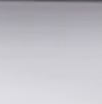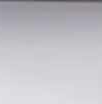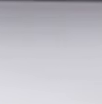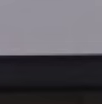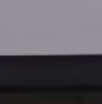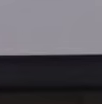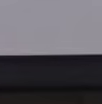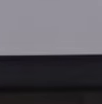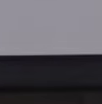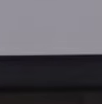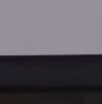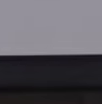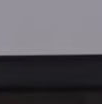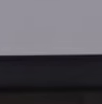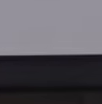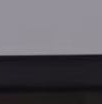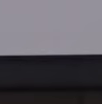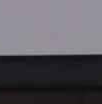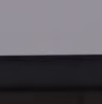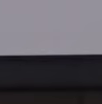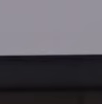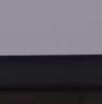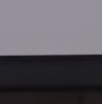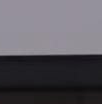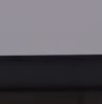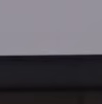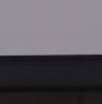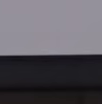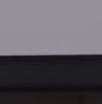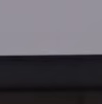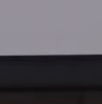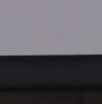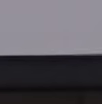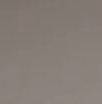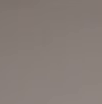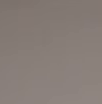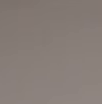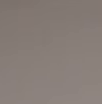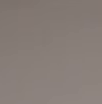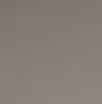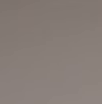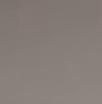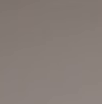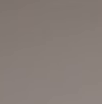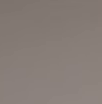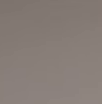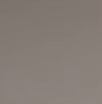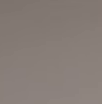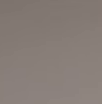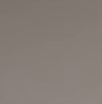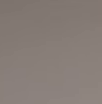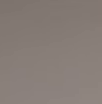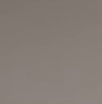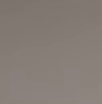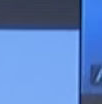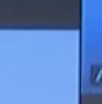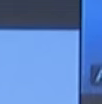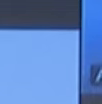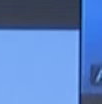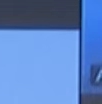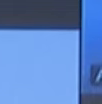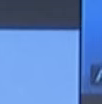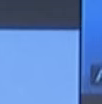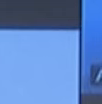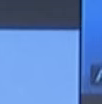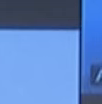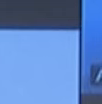occur. If they inadvertently choose the wrong document, that can put a code into the system indicating citizenship. This